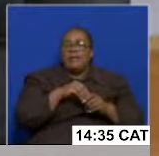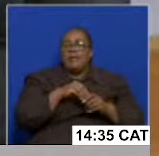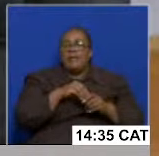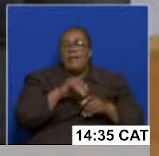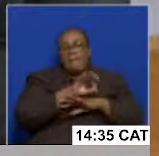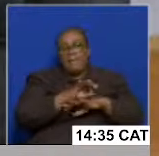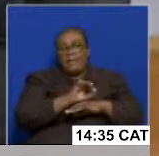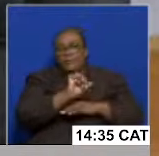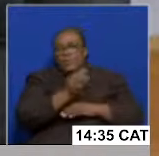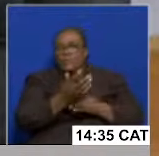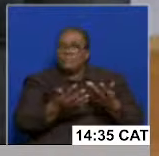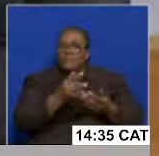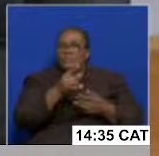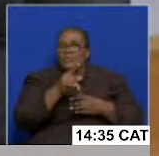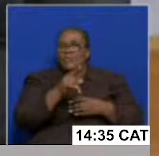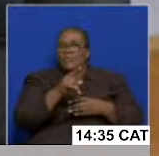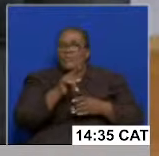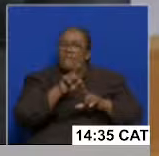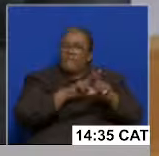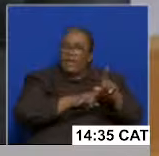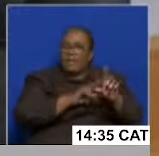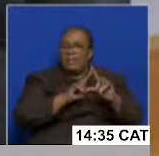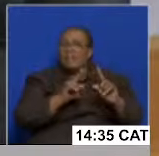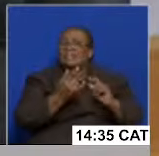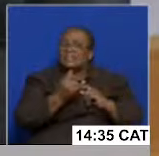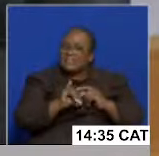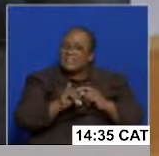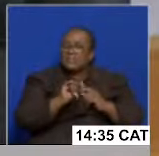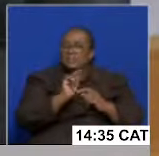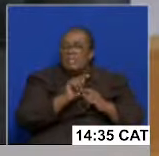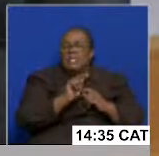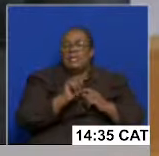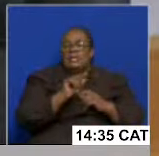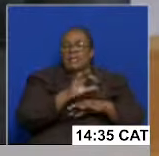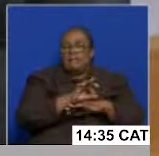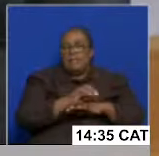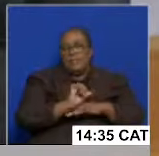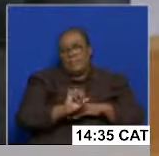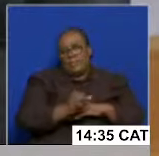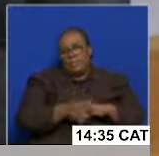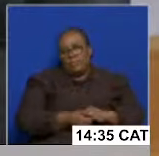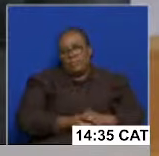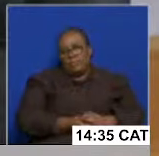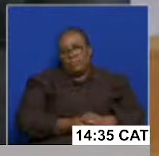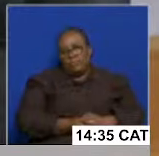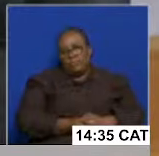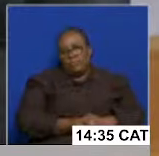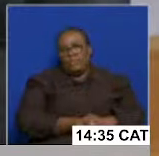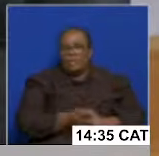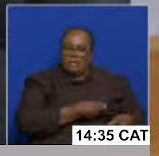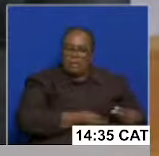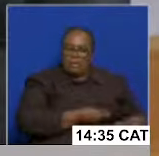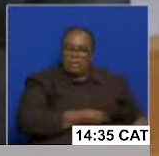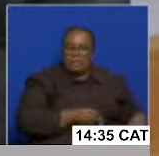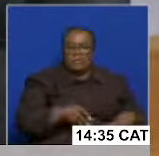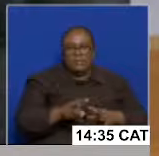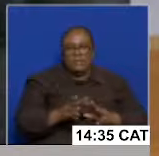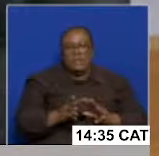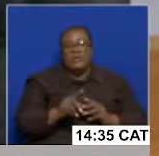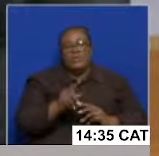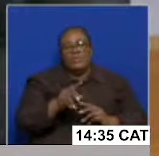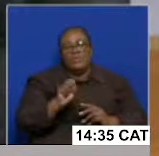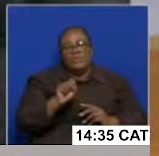plan. Your plan was you were going to, in a corrupt way, have the SAP 13 at